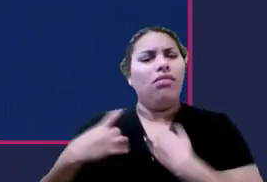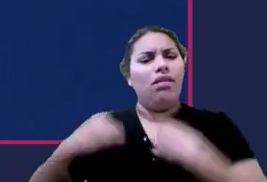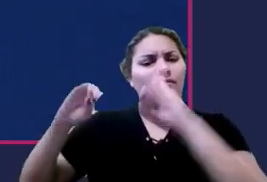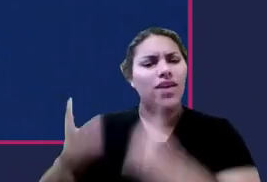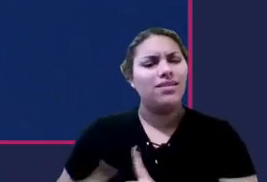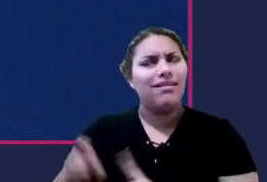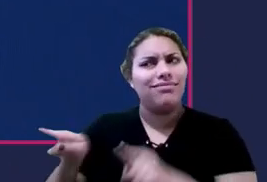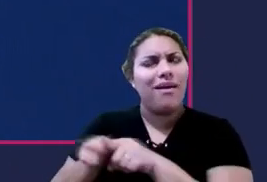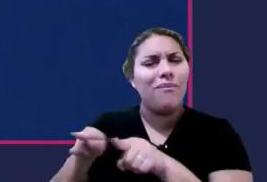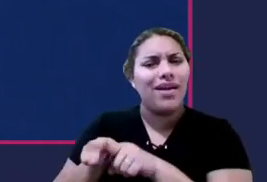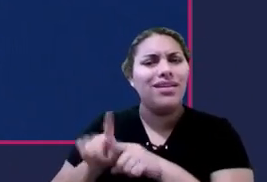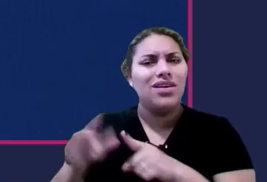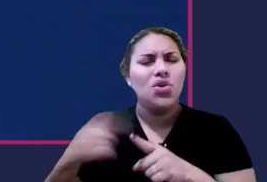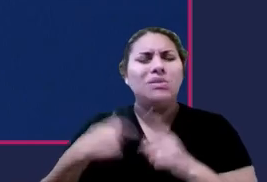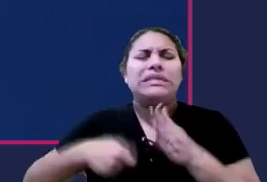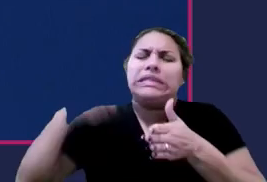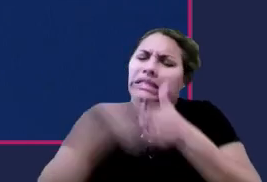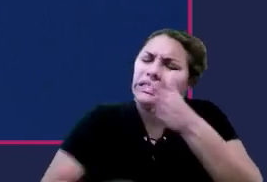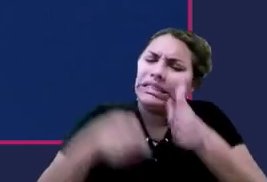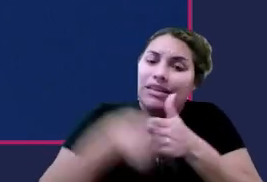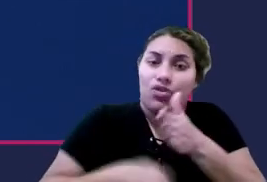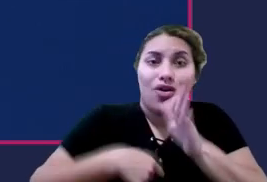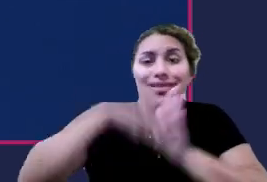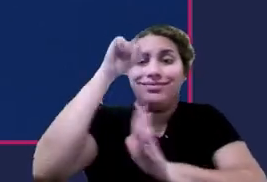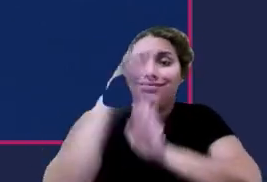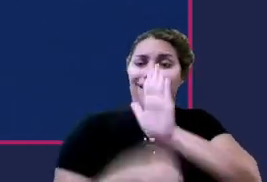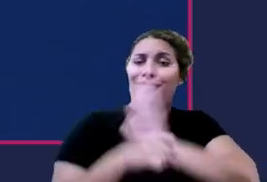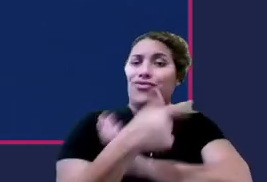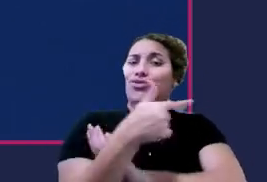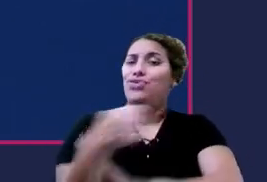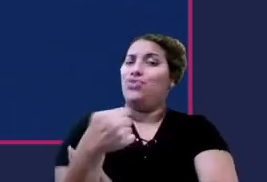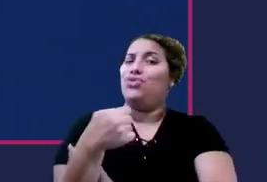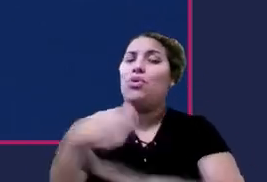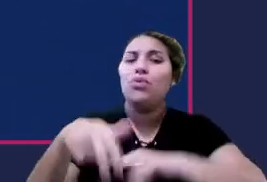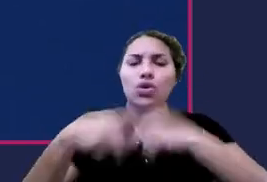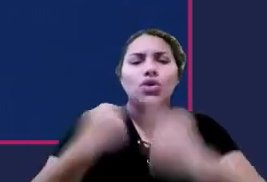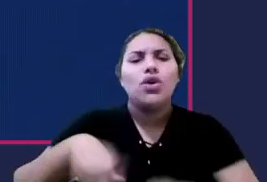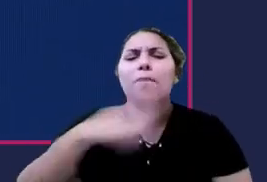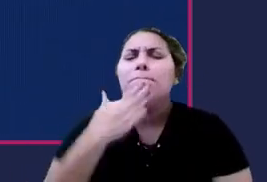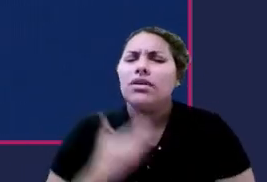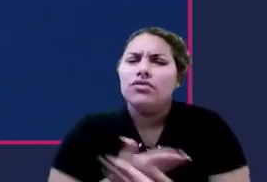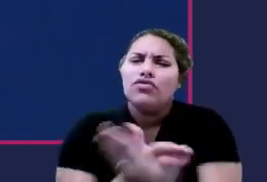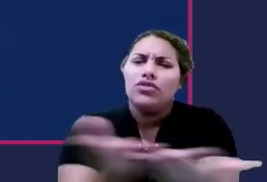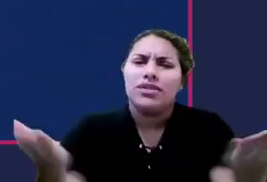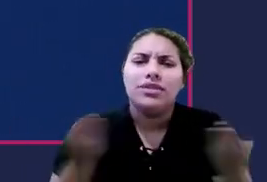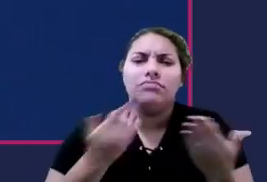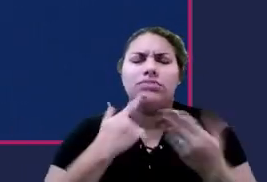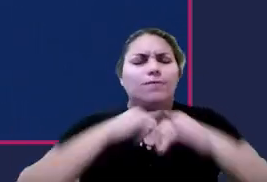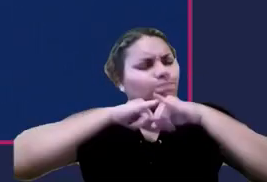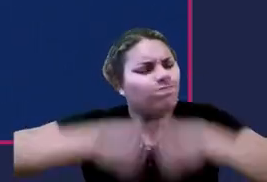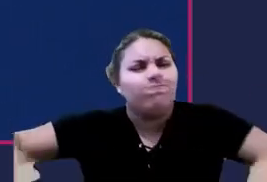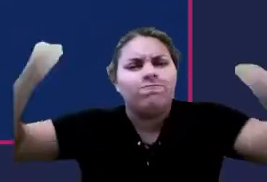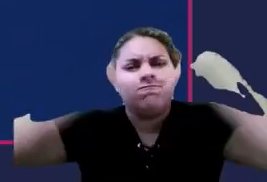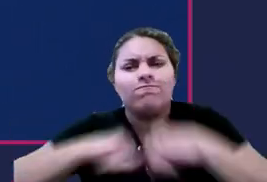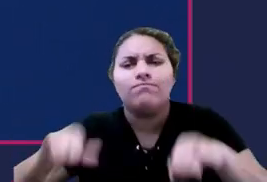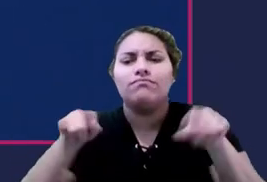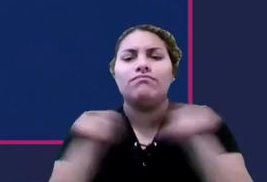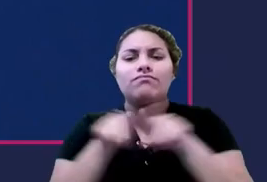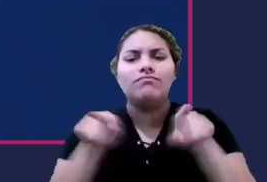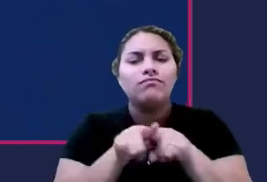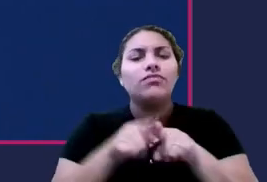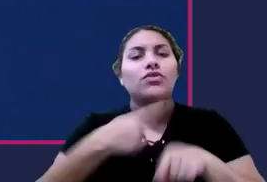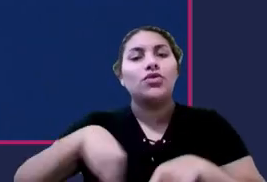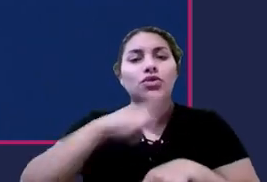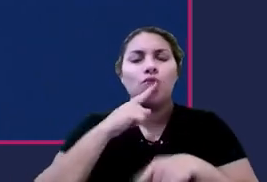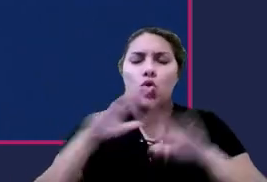disability, and I've never thought I'll have to fight so much for this cause. So we need all of you, we need to talk, we need to